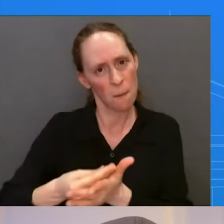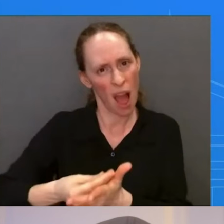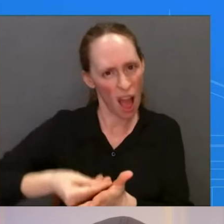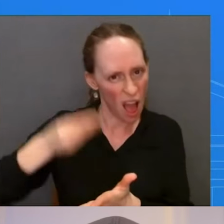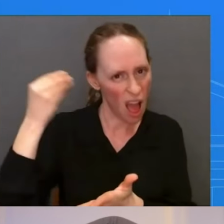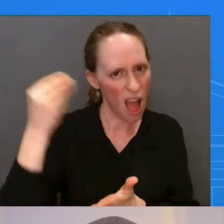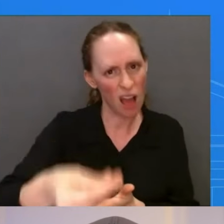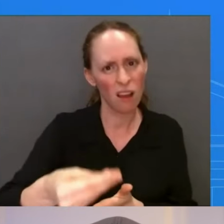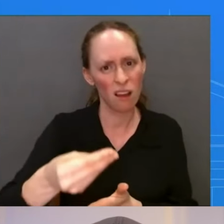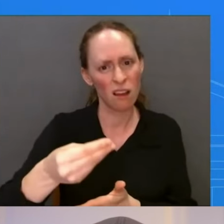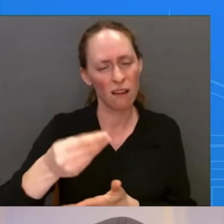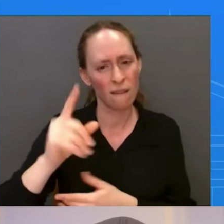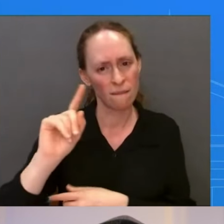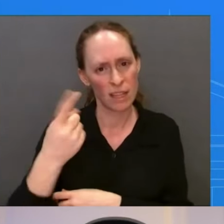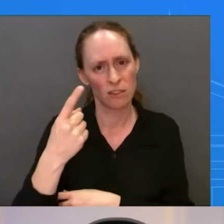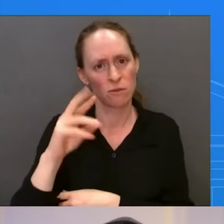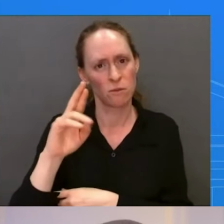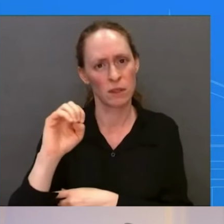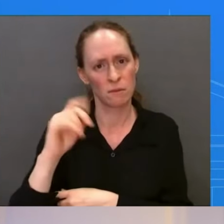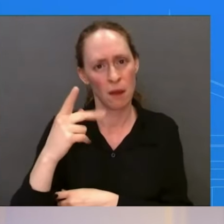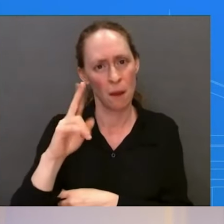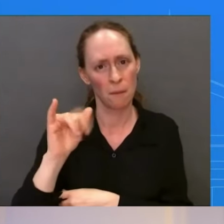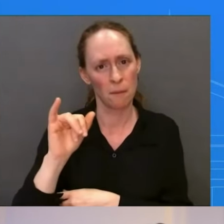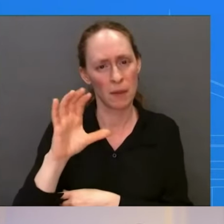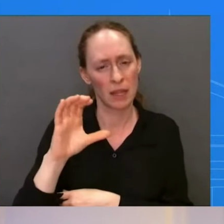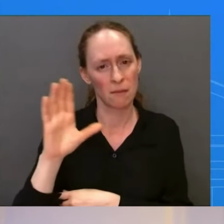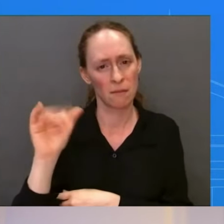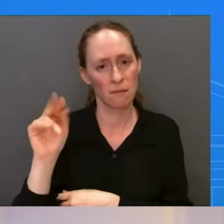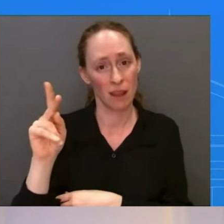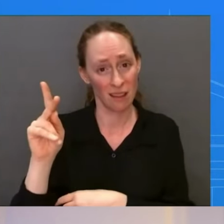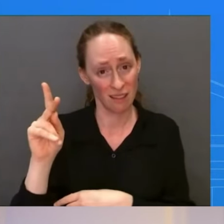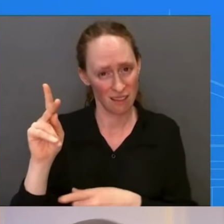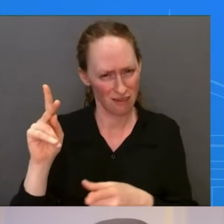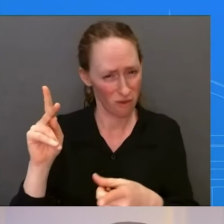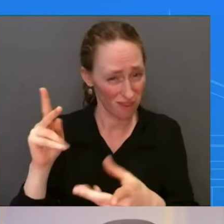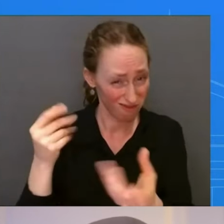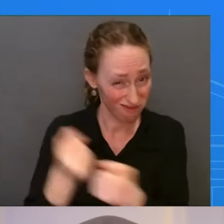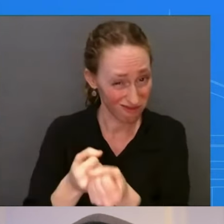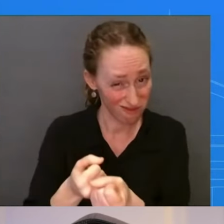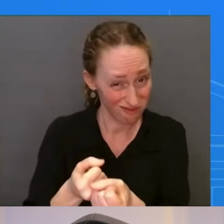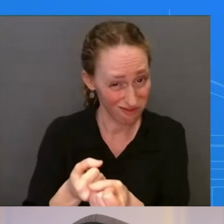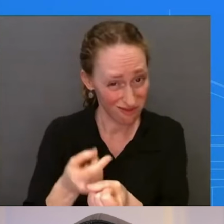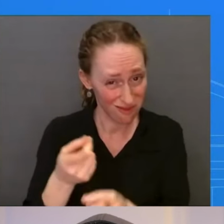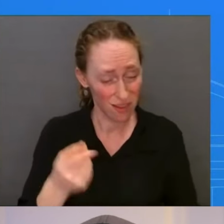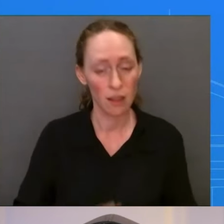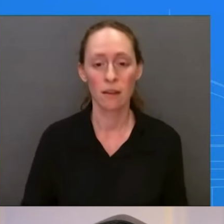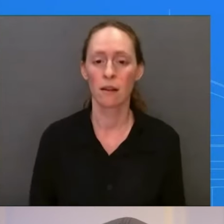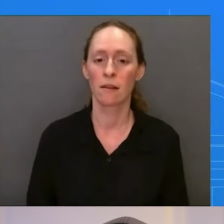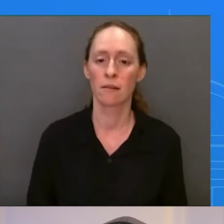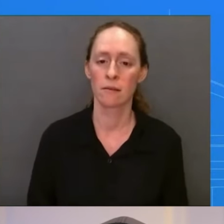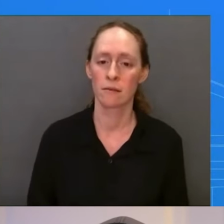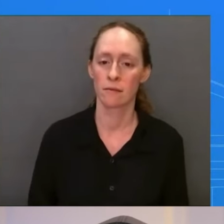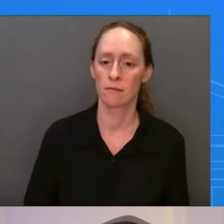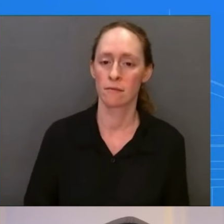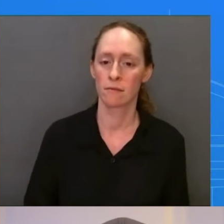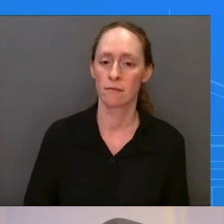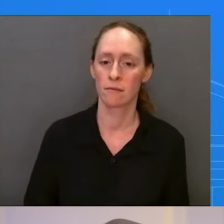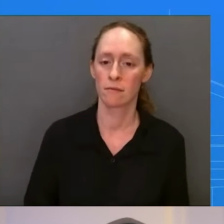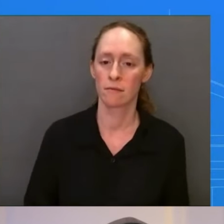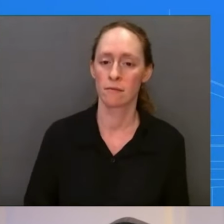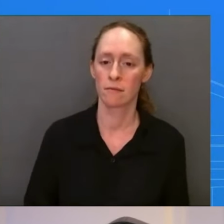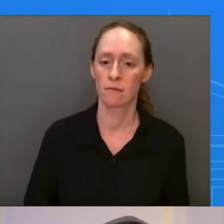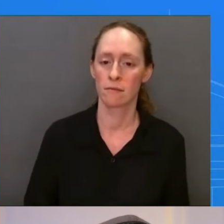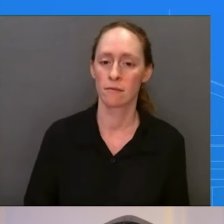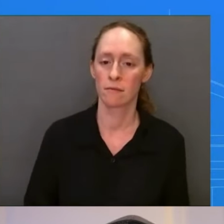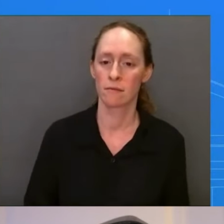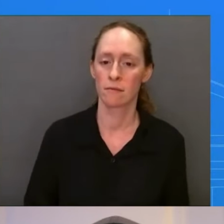the question. This is an FDIC process, and these decisions are made by the FDIC about the bids and all. Passing